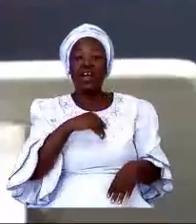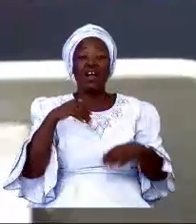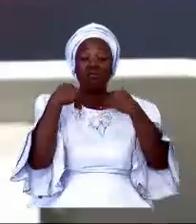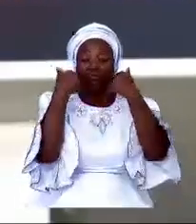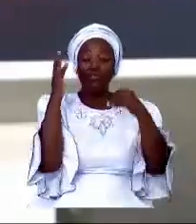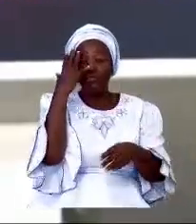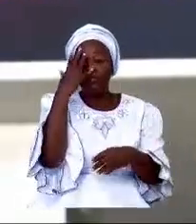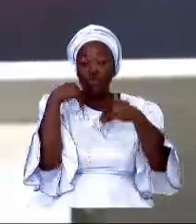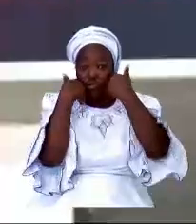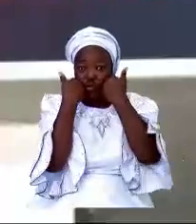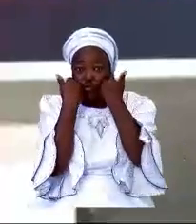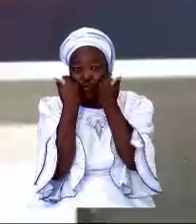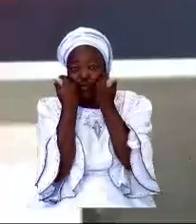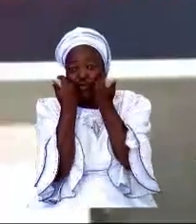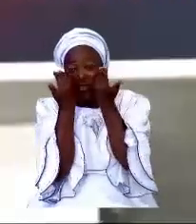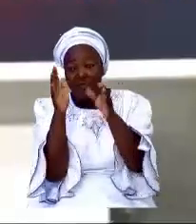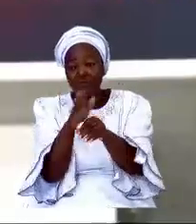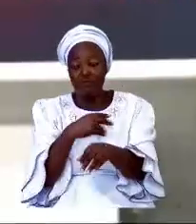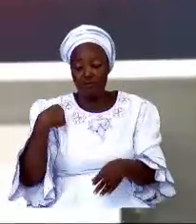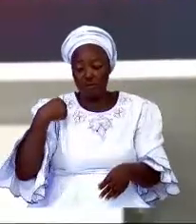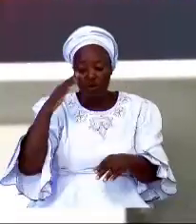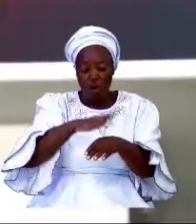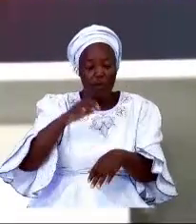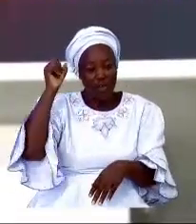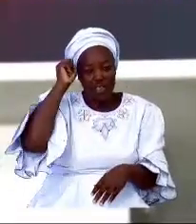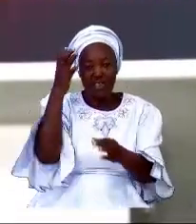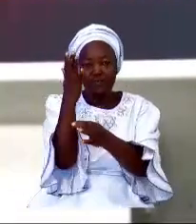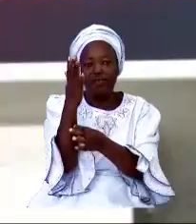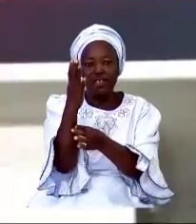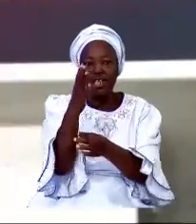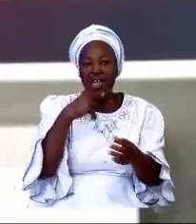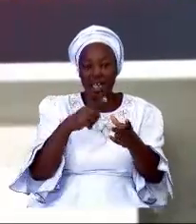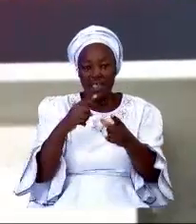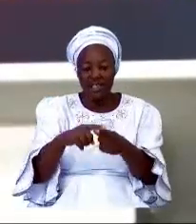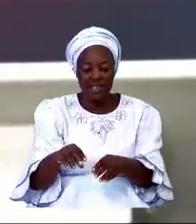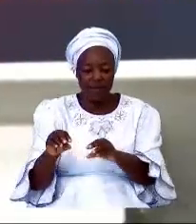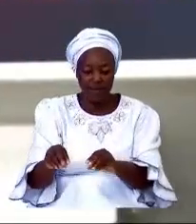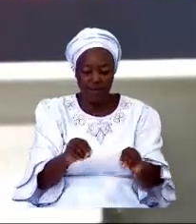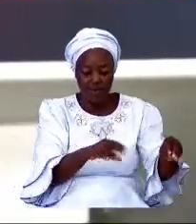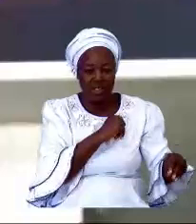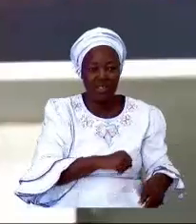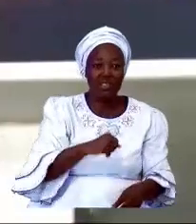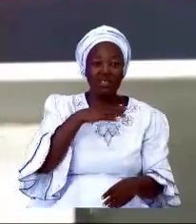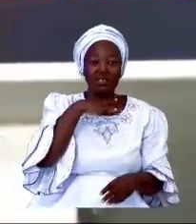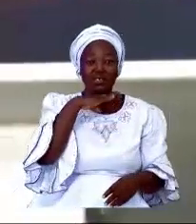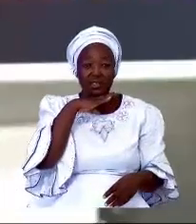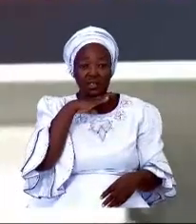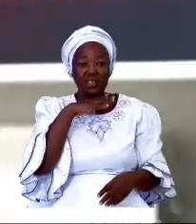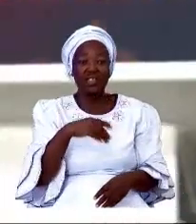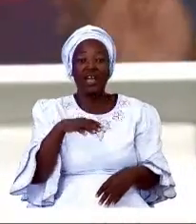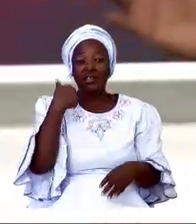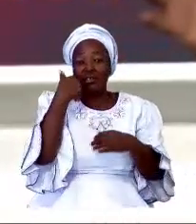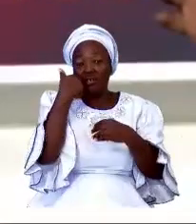on sackcloth upon his flesh, and fasted, and lay